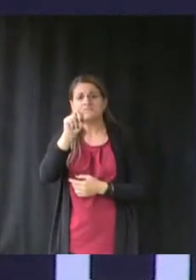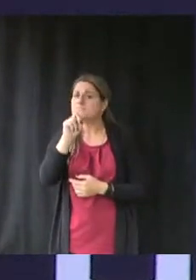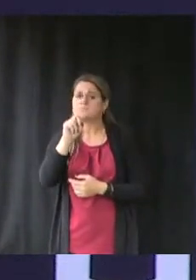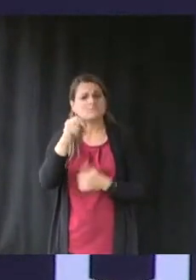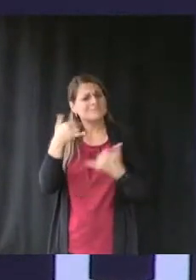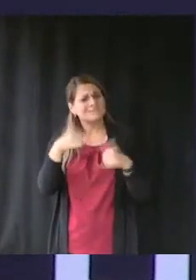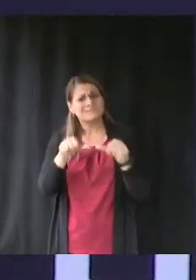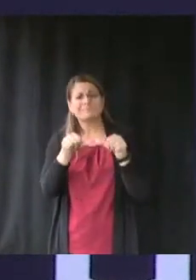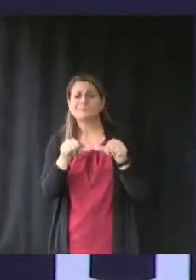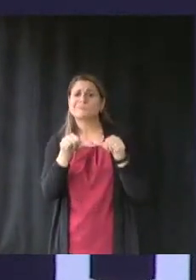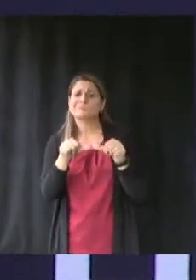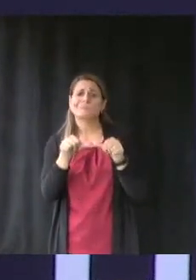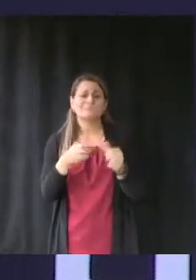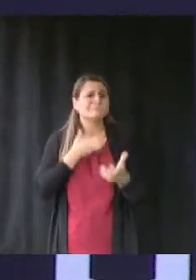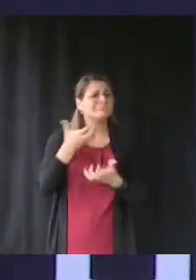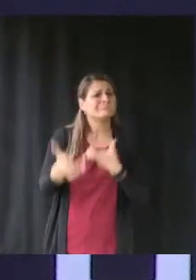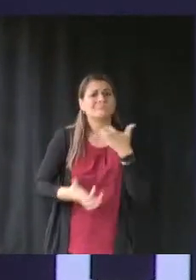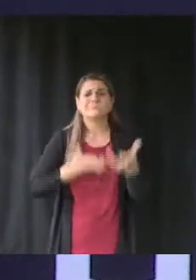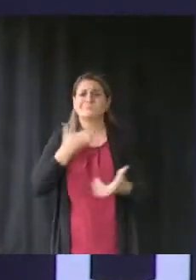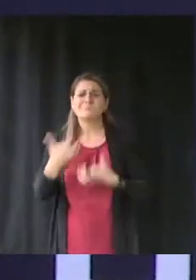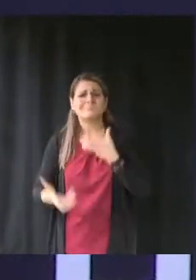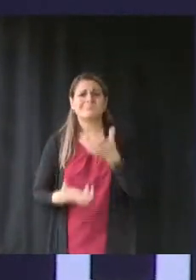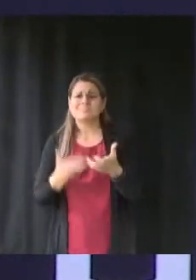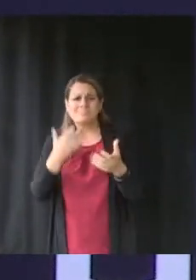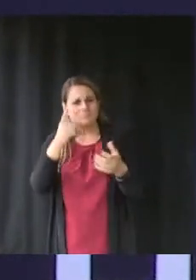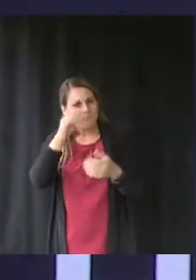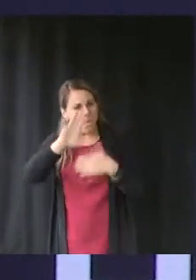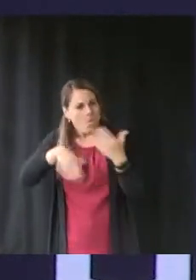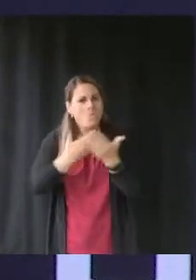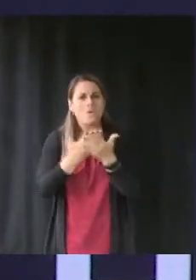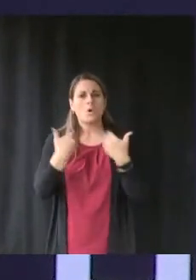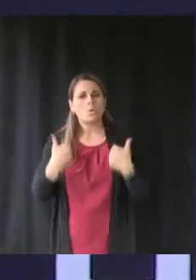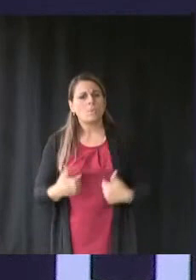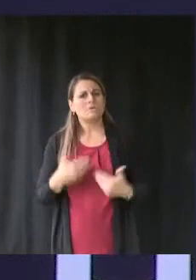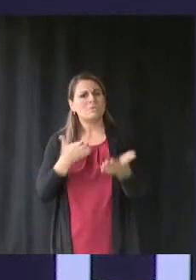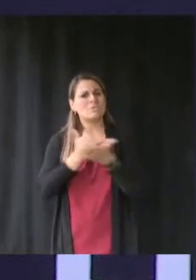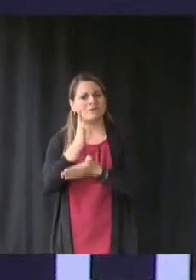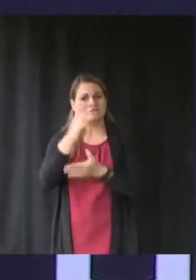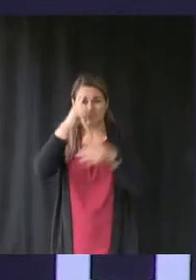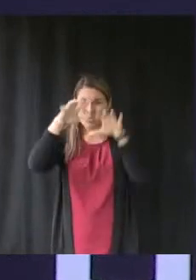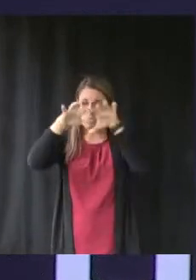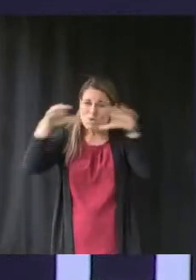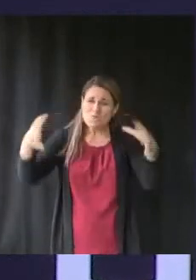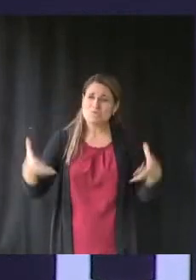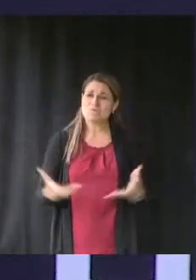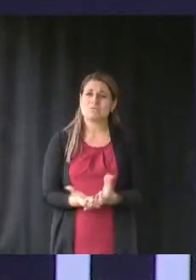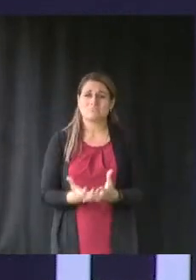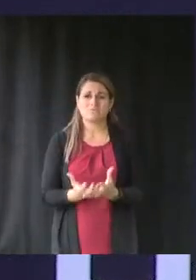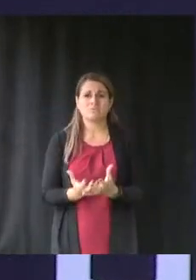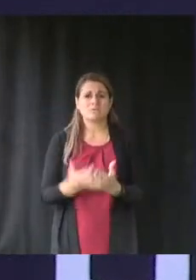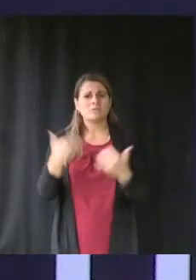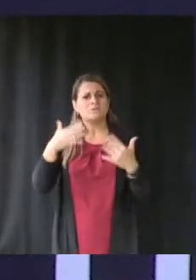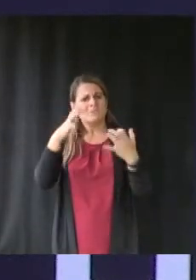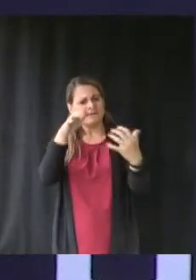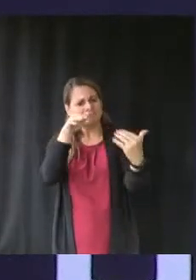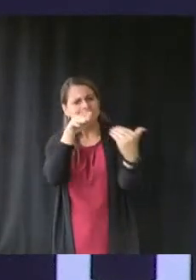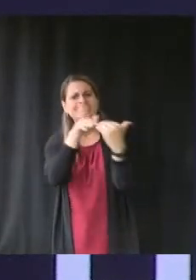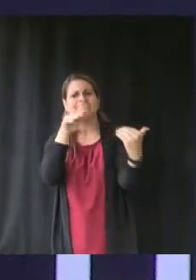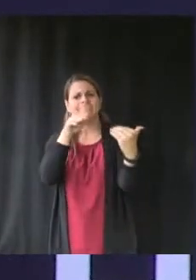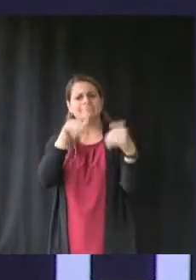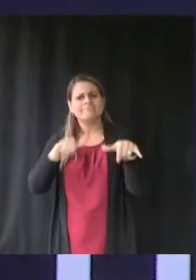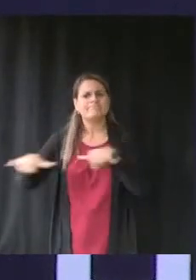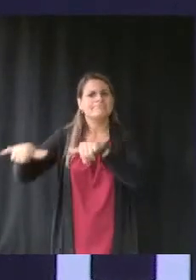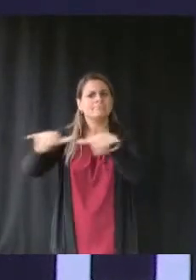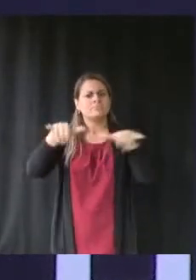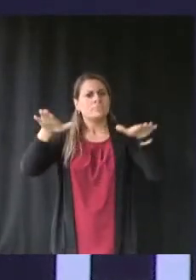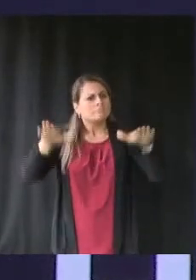in Northern Ireland as well, and I never had a more loyal colleague in my efforts to stem the tide of human rights abuses in Central